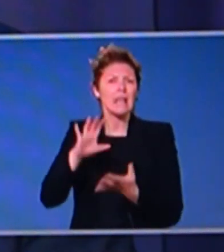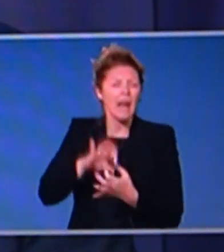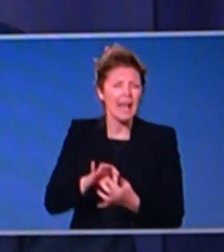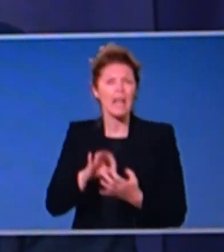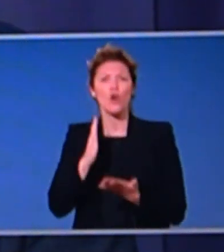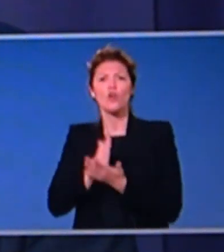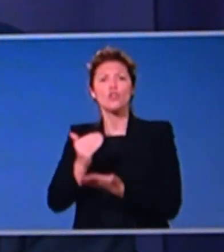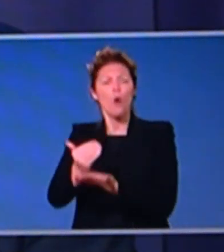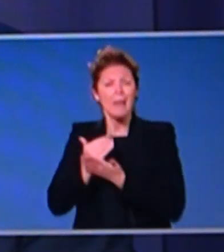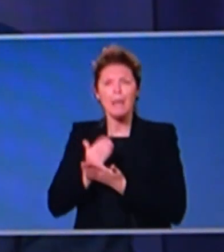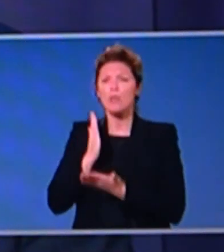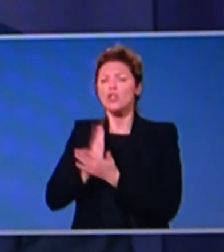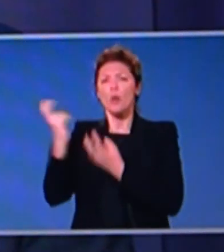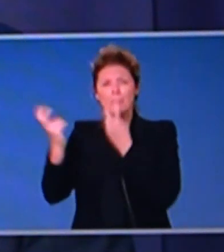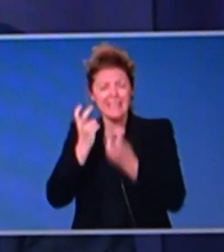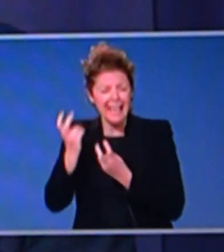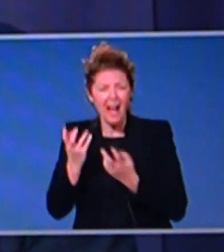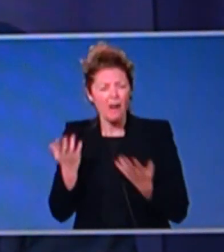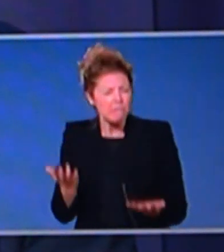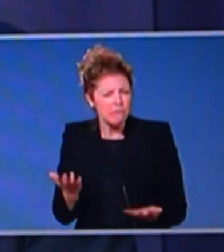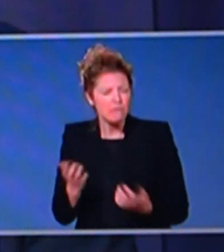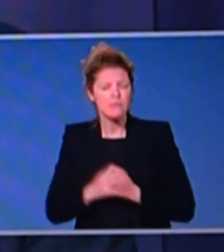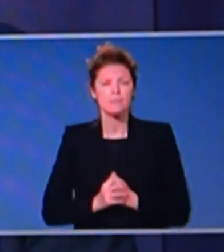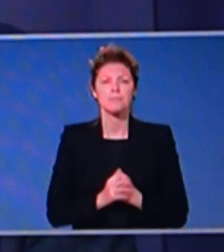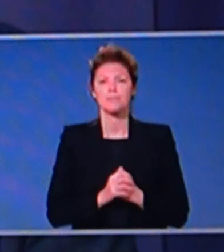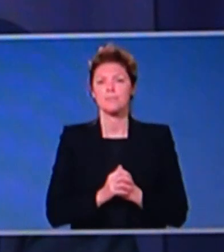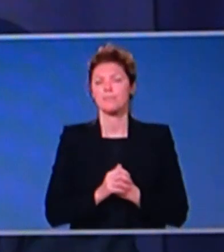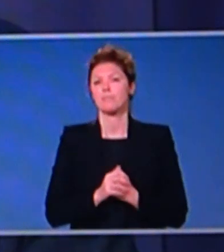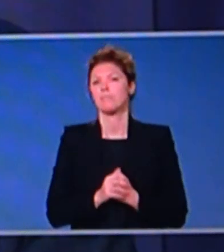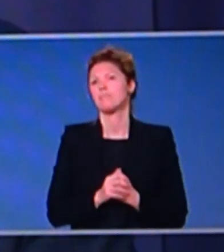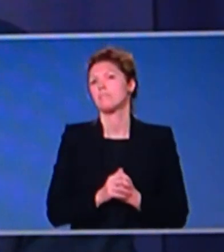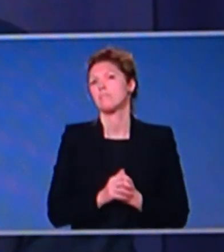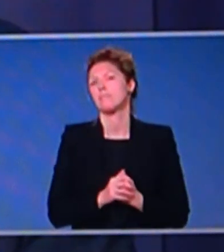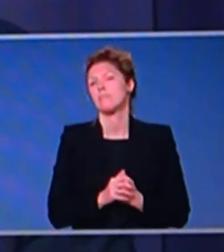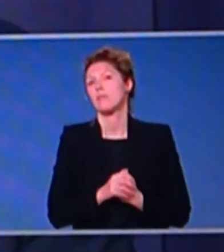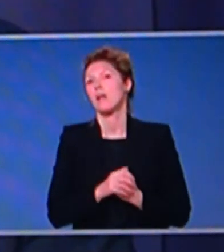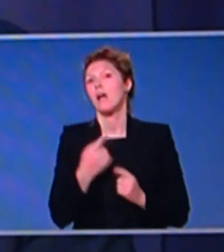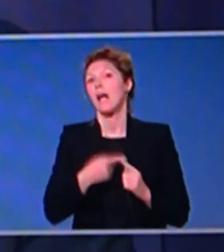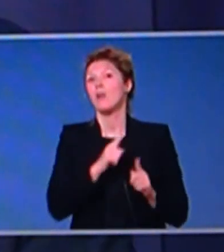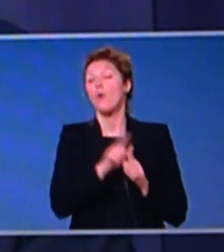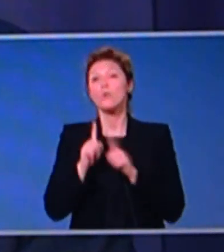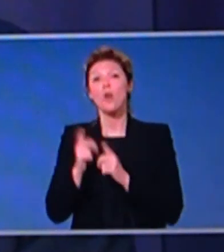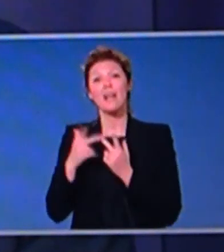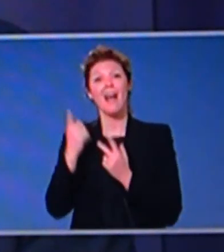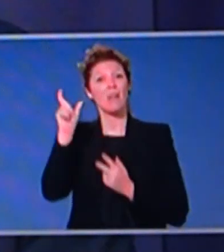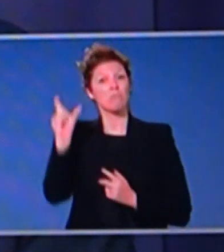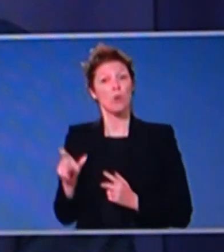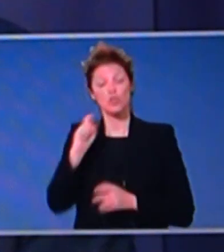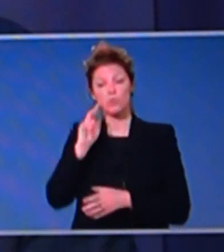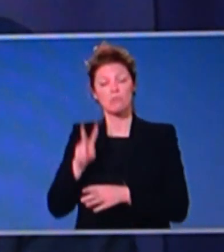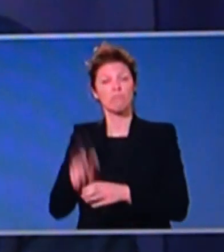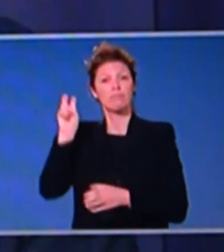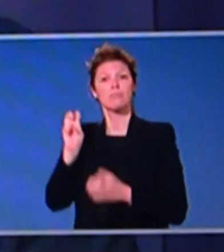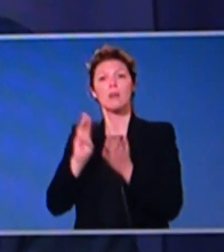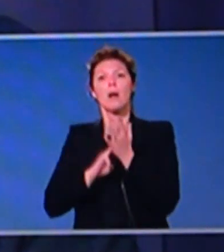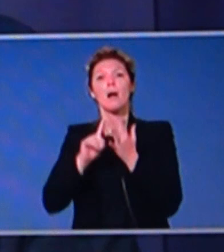than original level? And just the second question, we're anticipating as early as tomorrow the resignation of Mike Kelly.